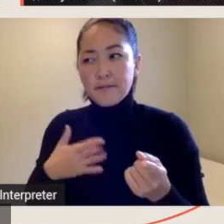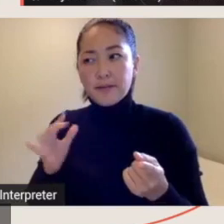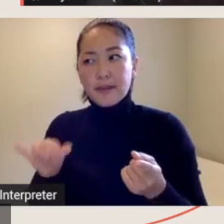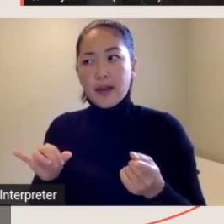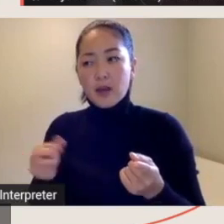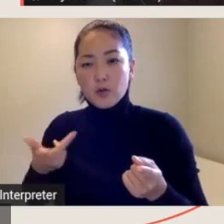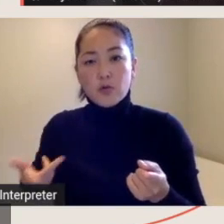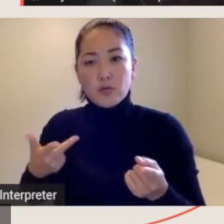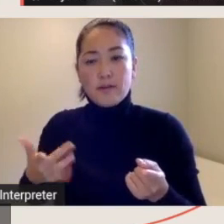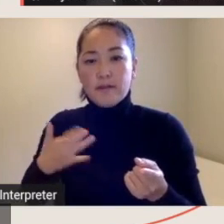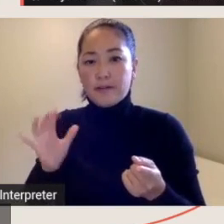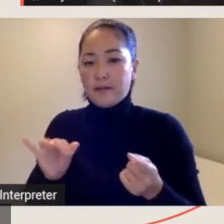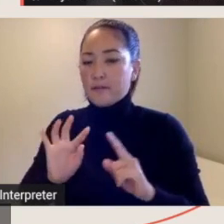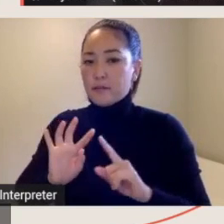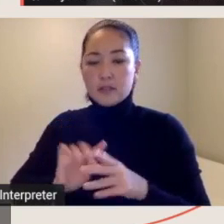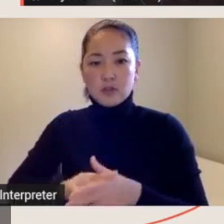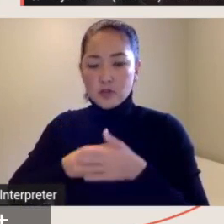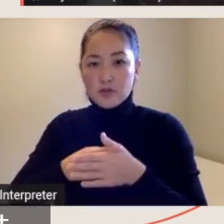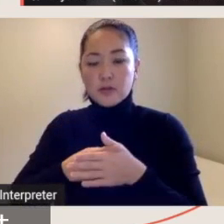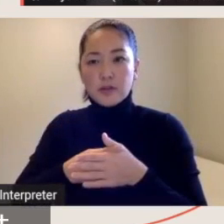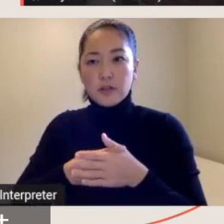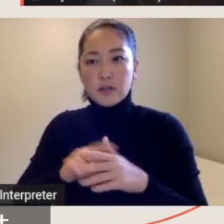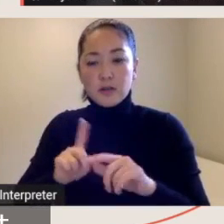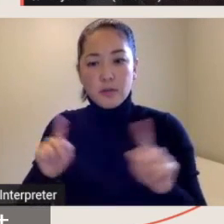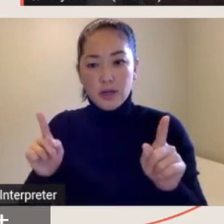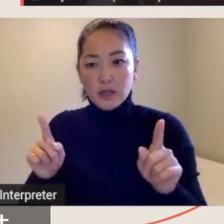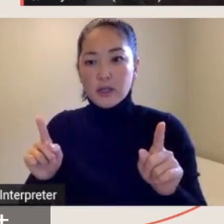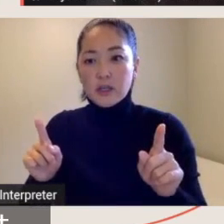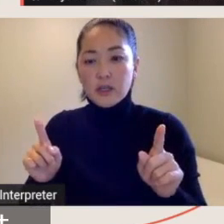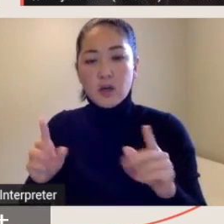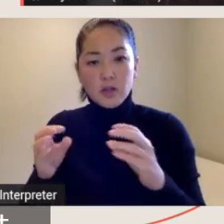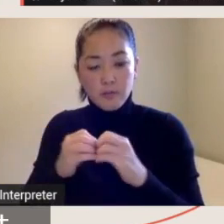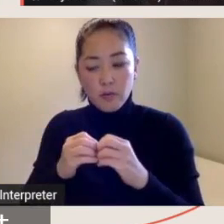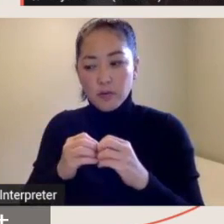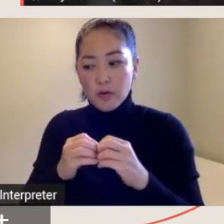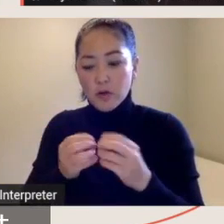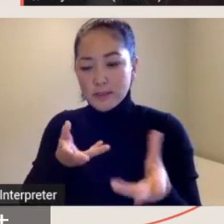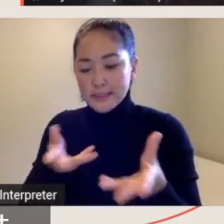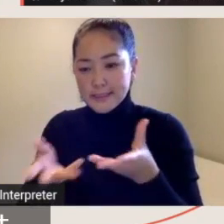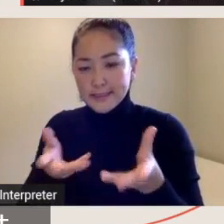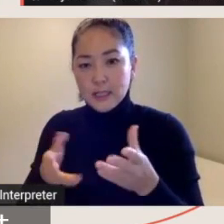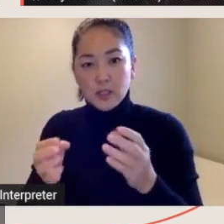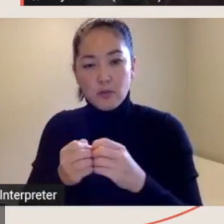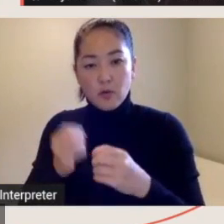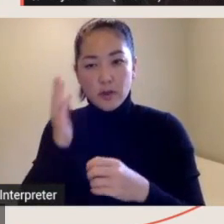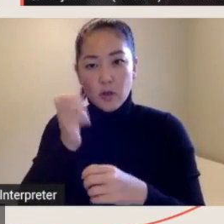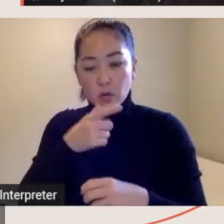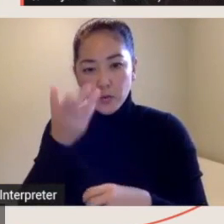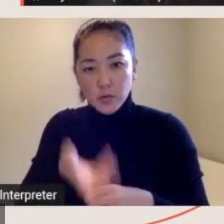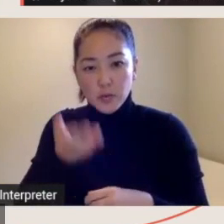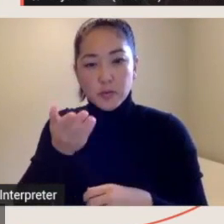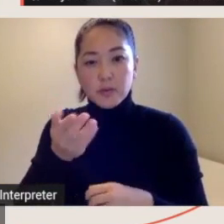we felt it, I felt it, we perceived it since the beginning. But then the more we talked to her, the more